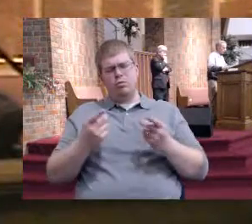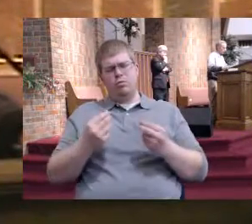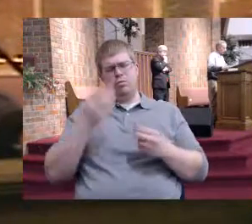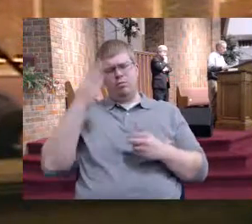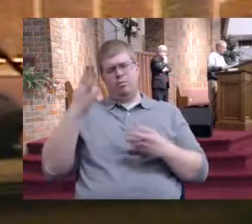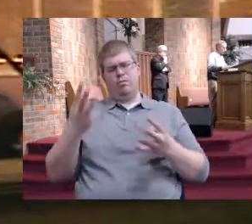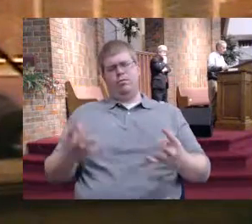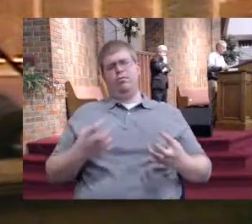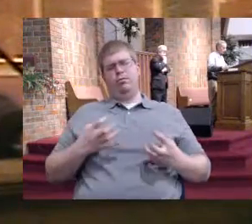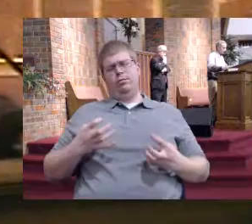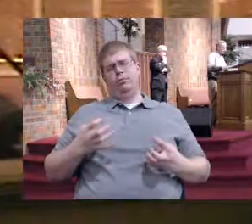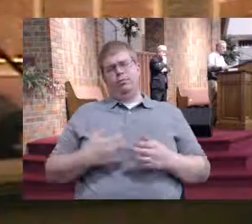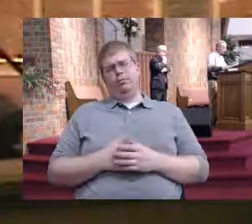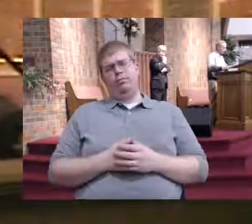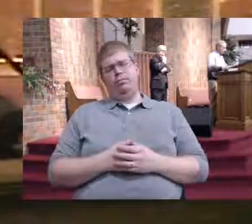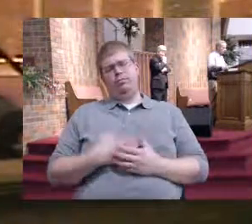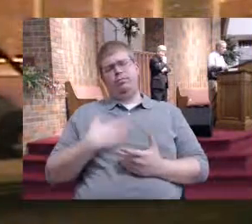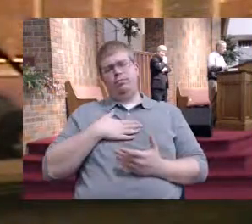Father, help us here as we